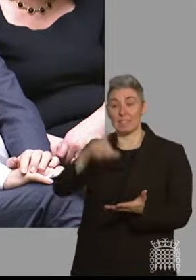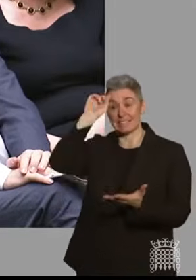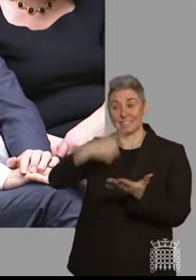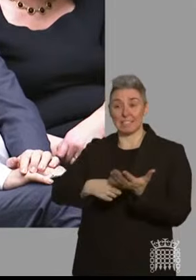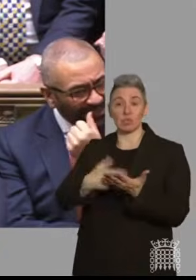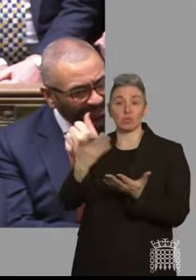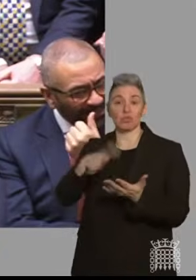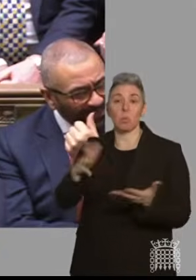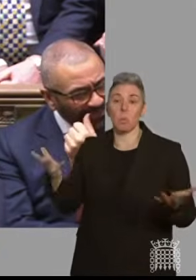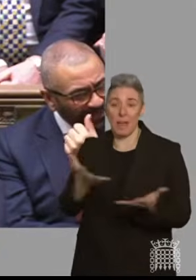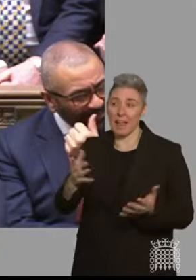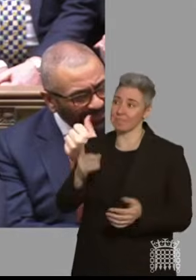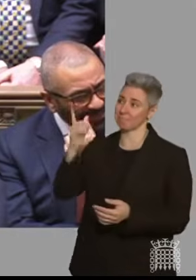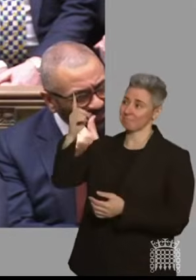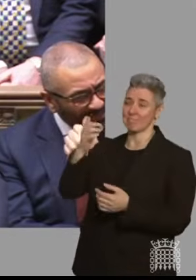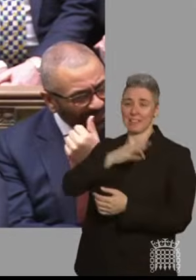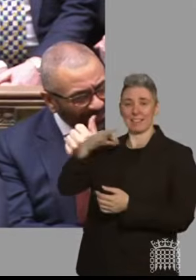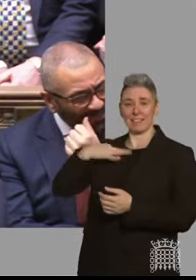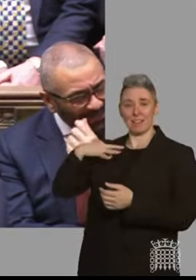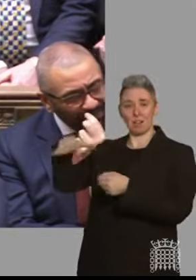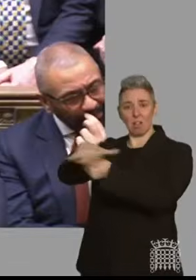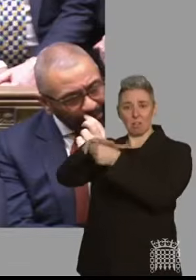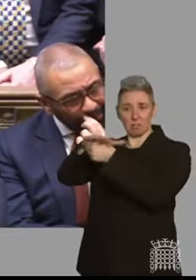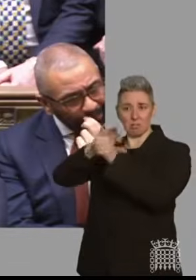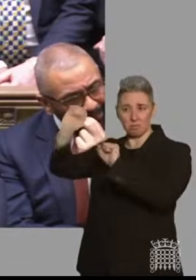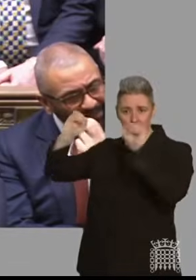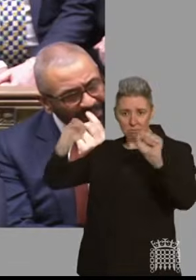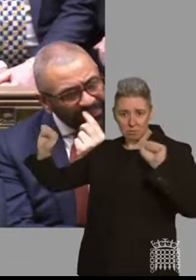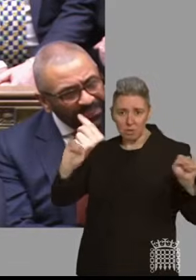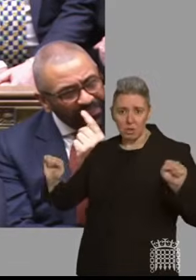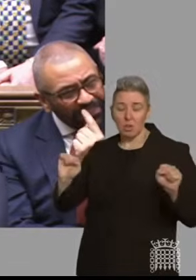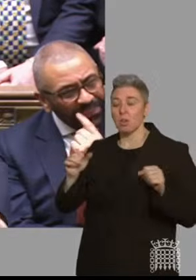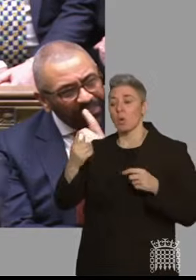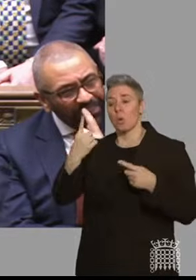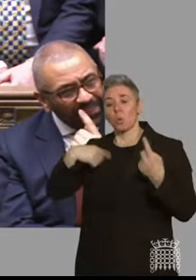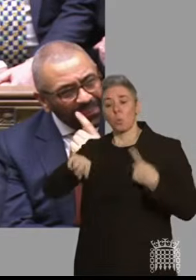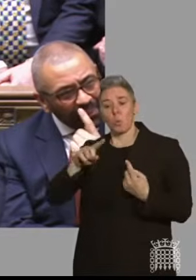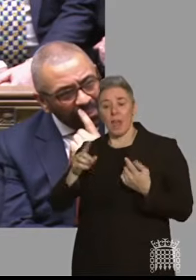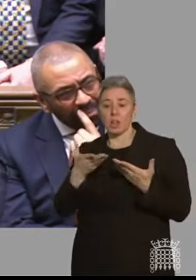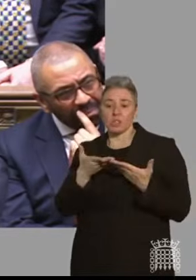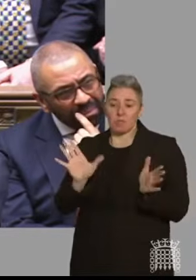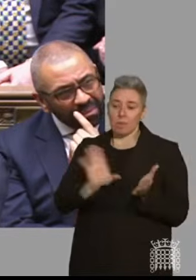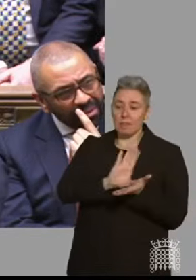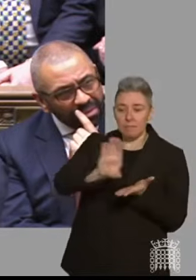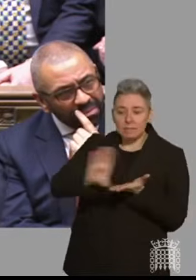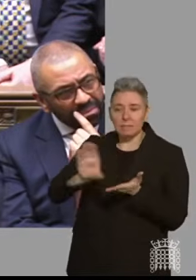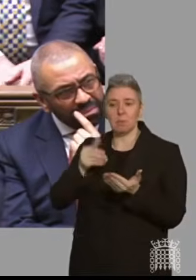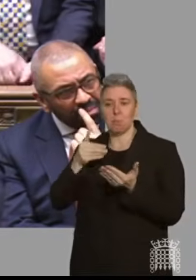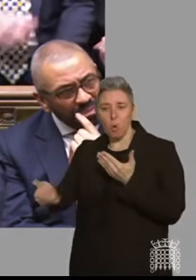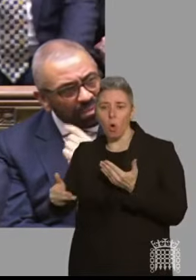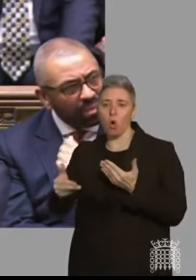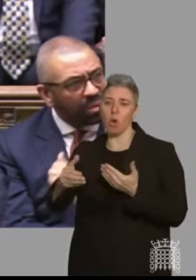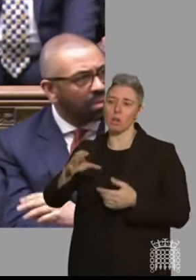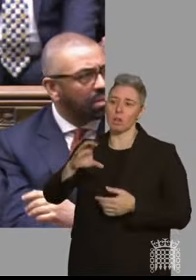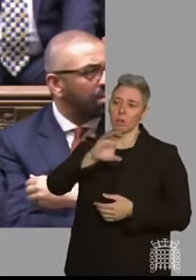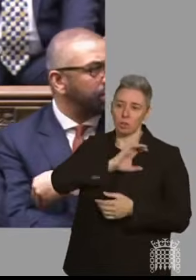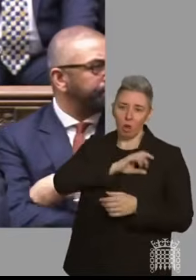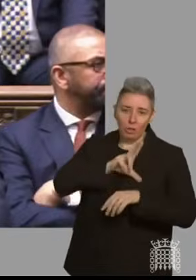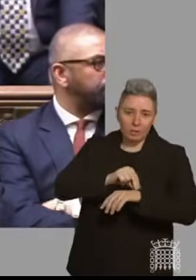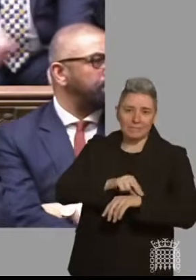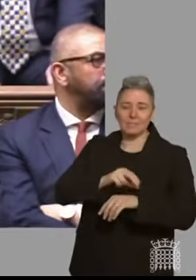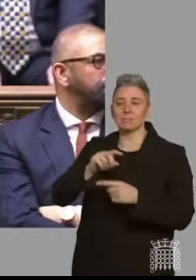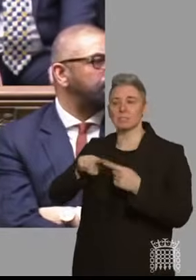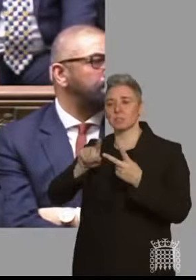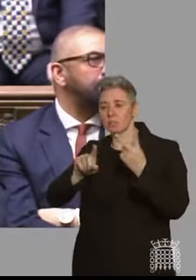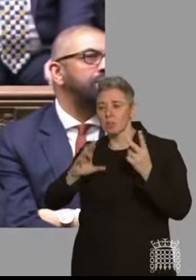More generally, we're investing in more oncologists, radiologists and community diagnostic centres, which are contributing to cancer treatment being at record levels,